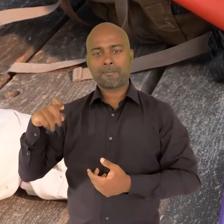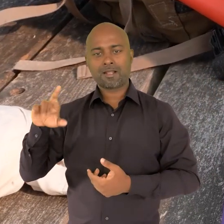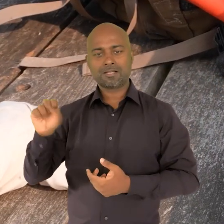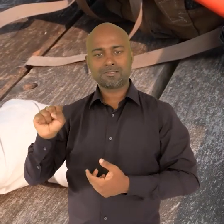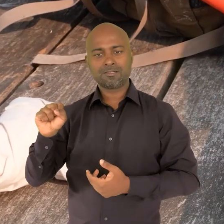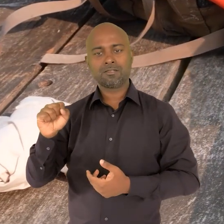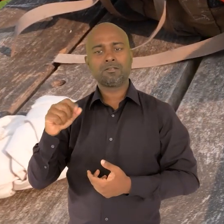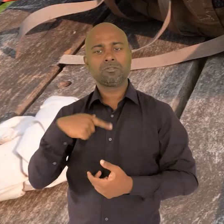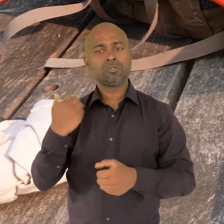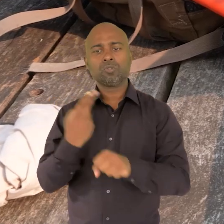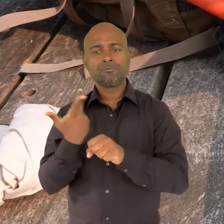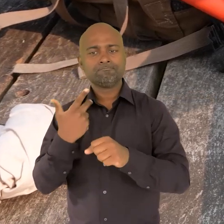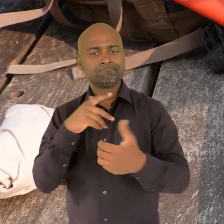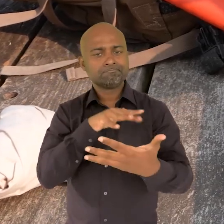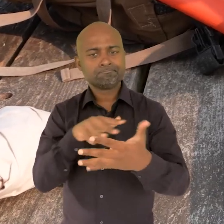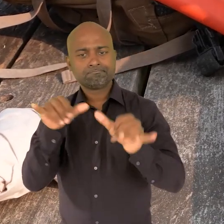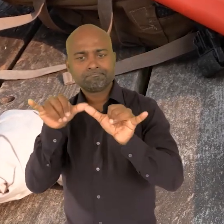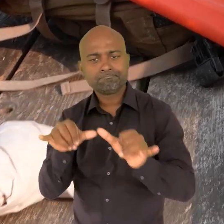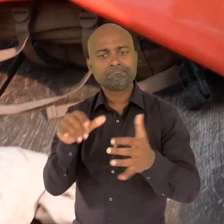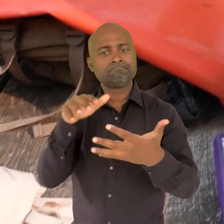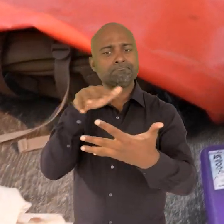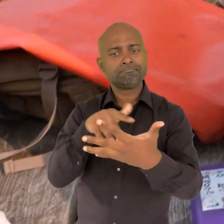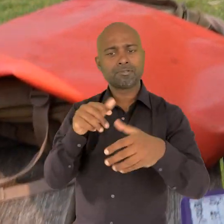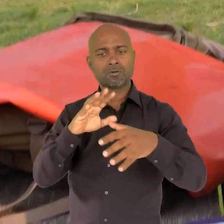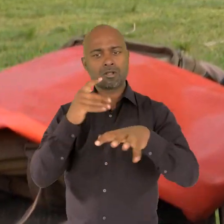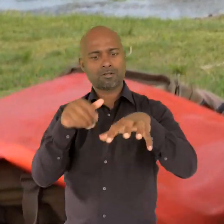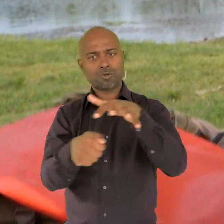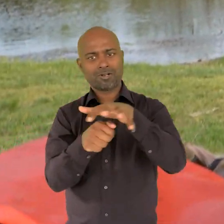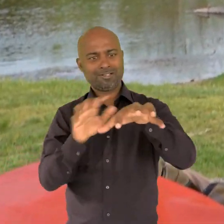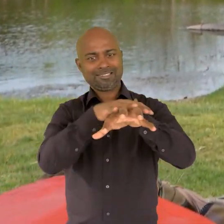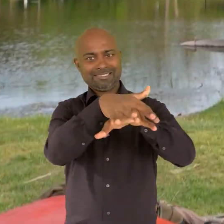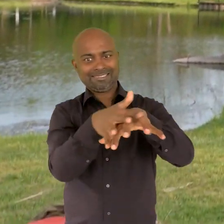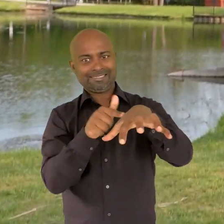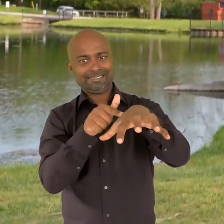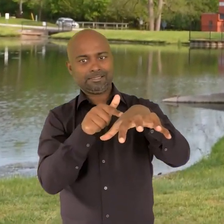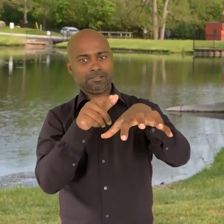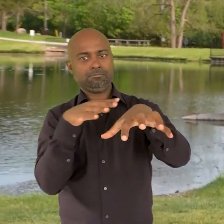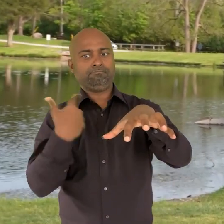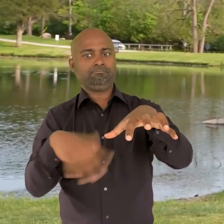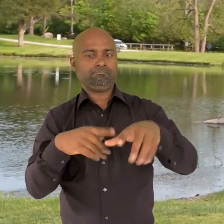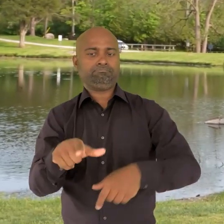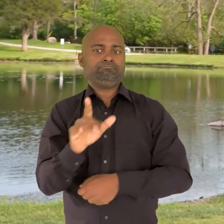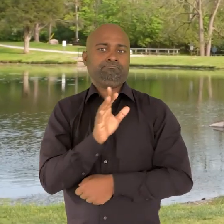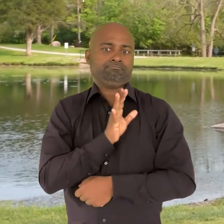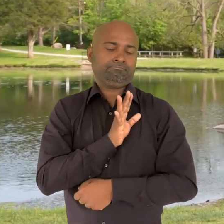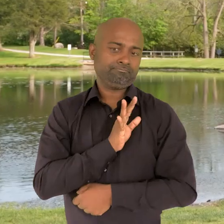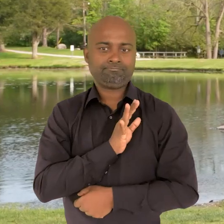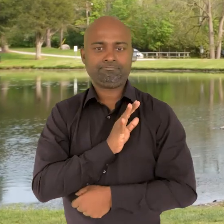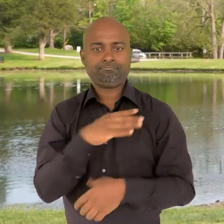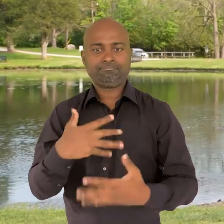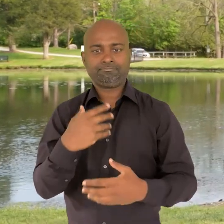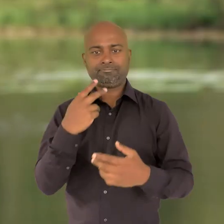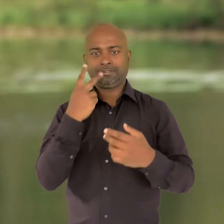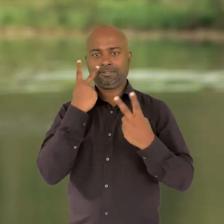every turtle that we catch, we assign it a code based on the puzzle pieces or scutes around its shell.